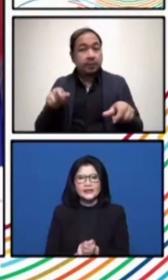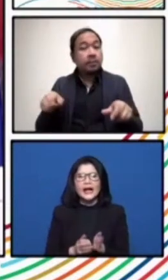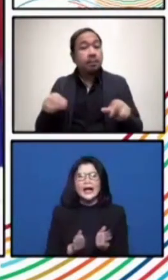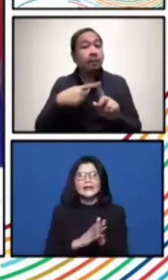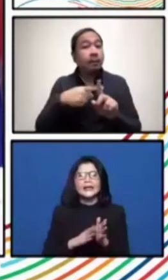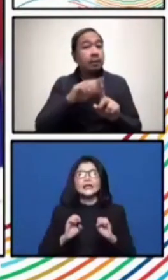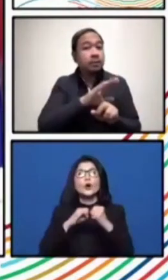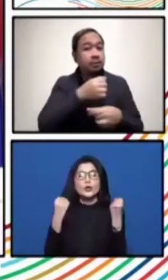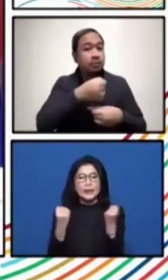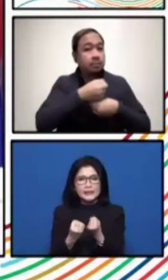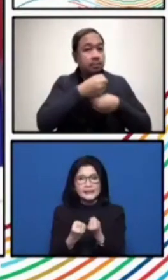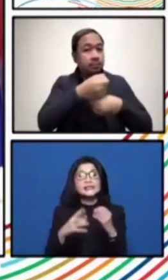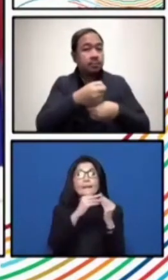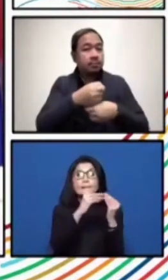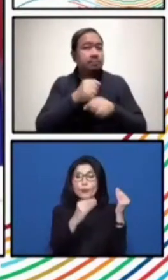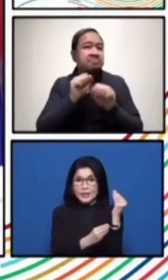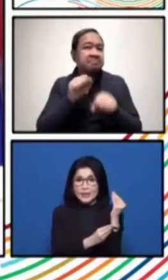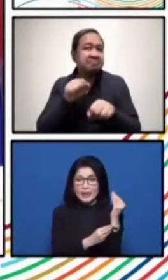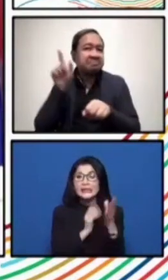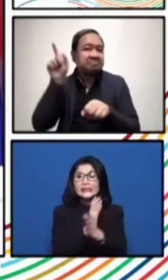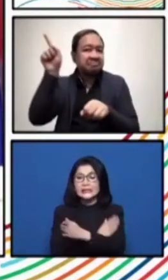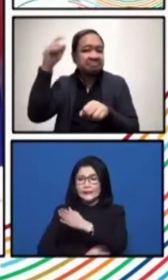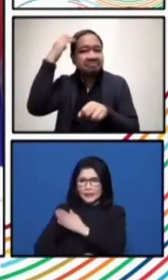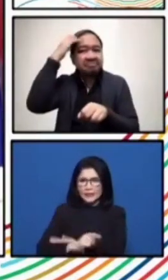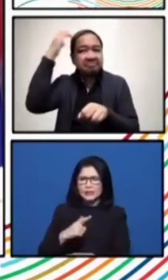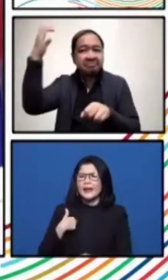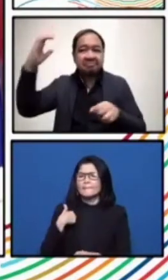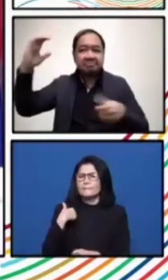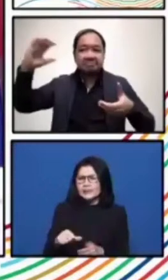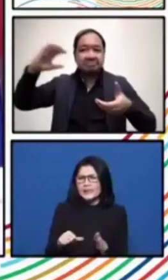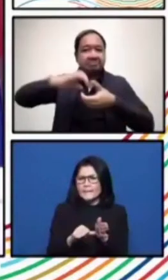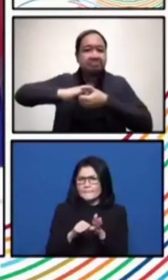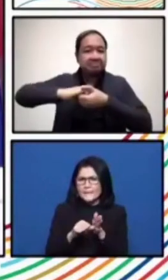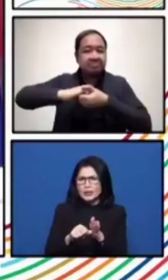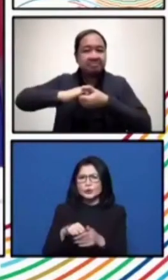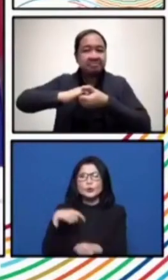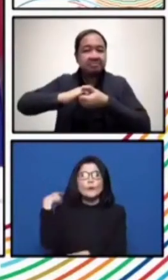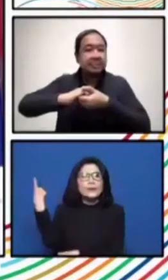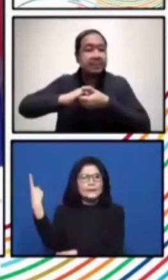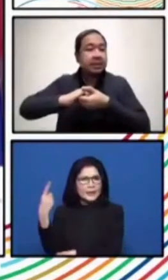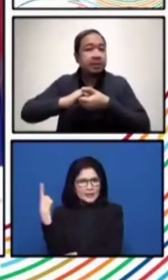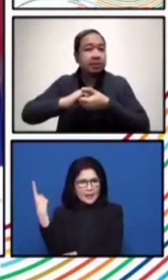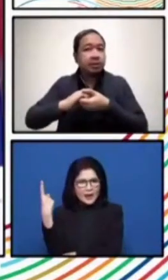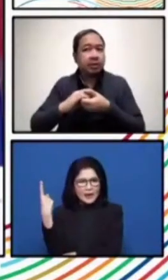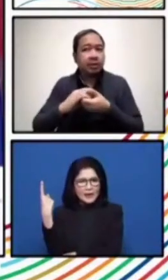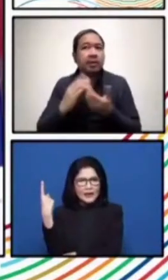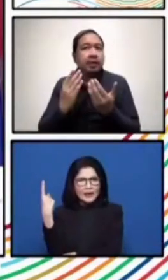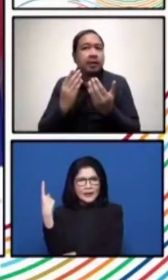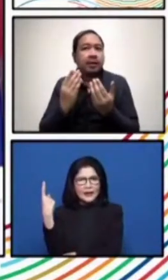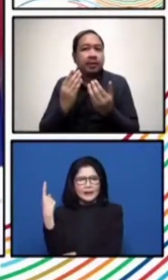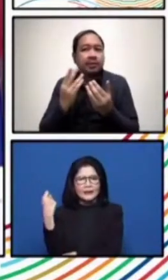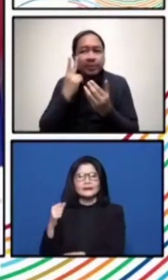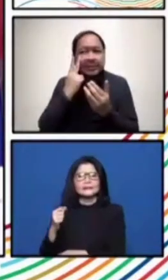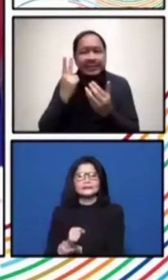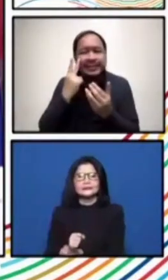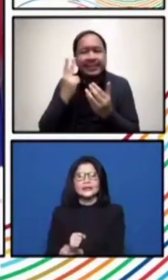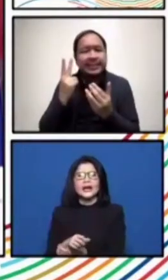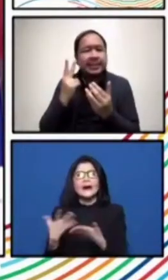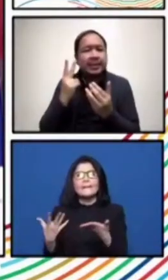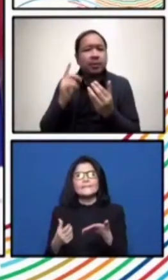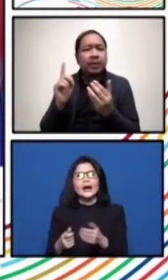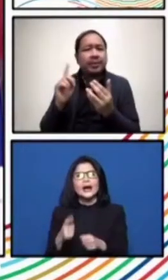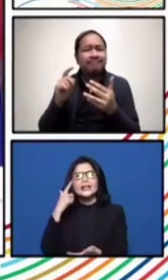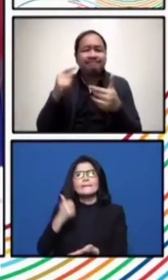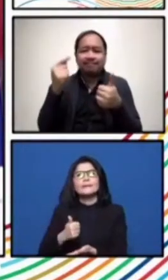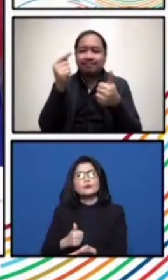can help the government at some point to make sure what is the exactly needs what is the rights that